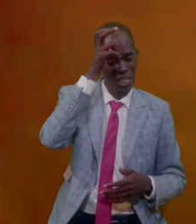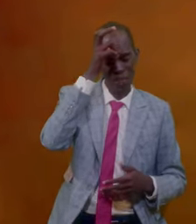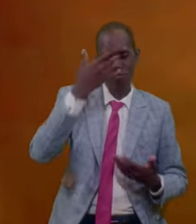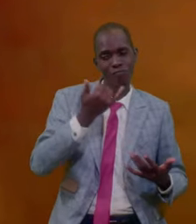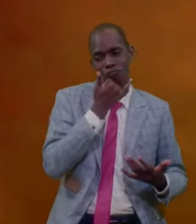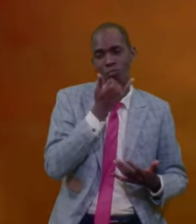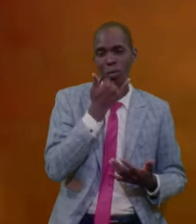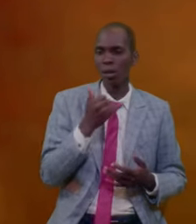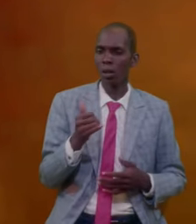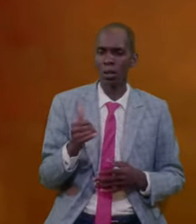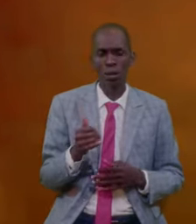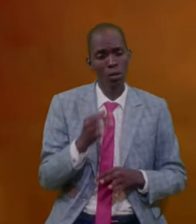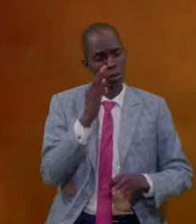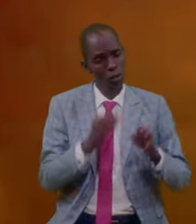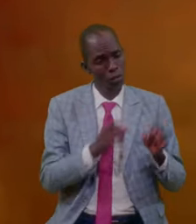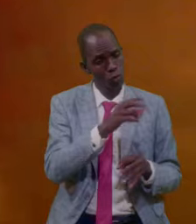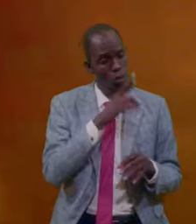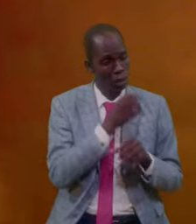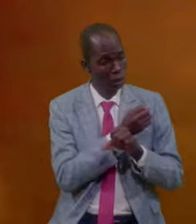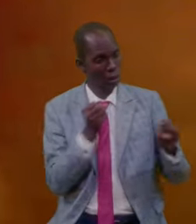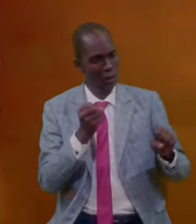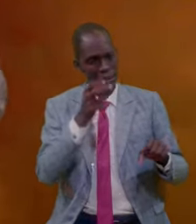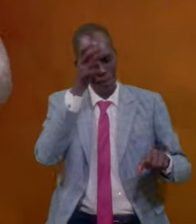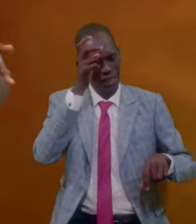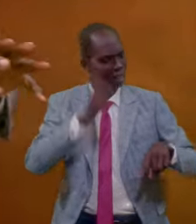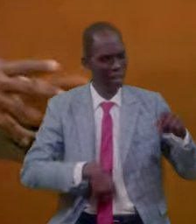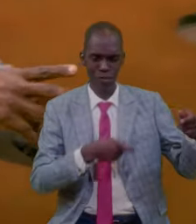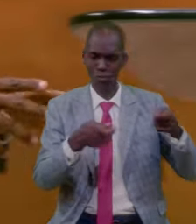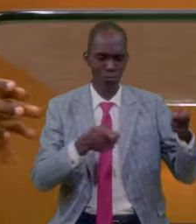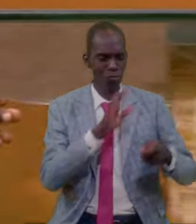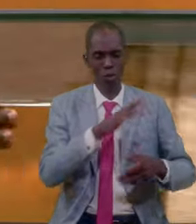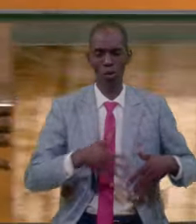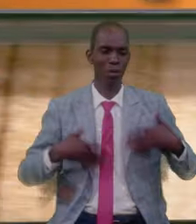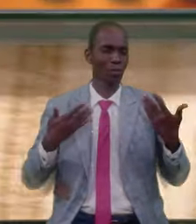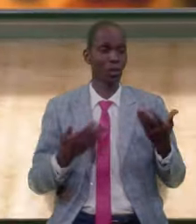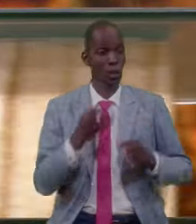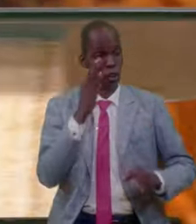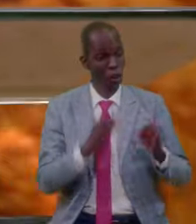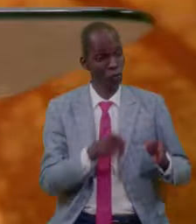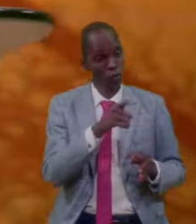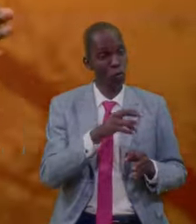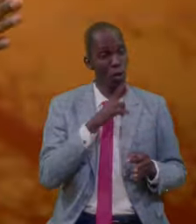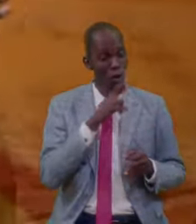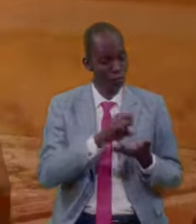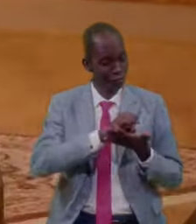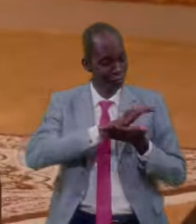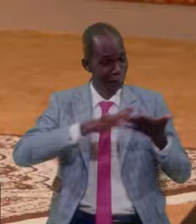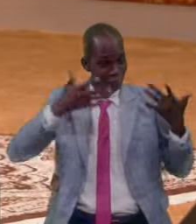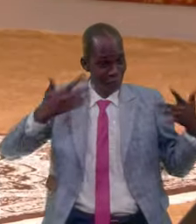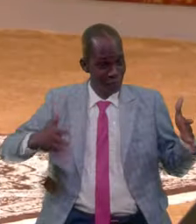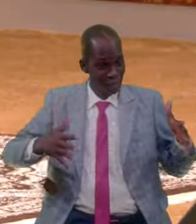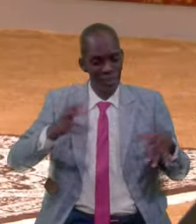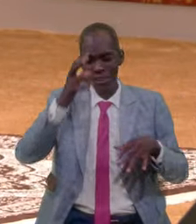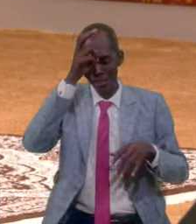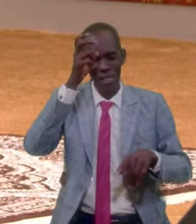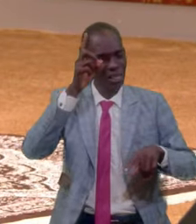devil will not be in control of your life. If you are sanctified, the devil will not be in control